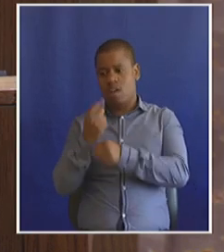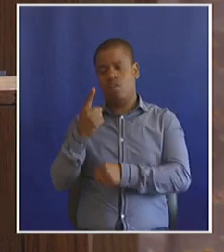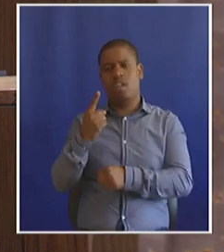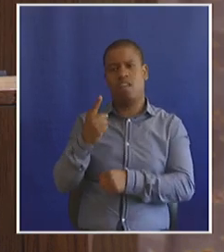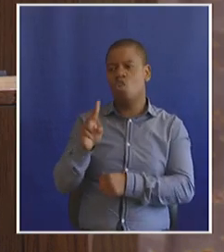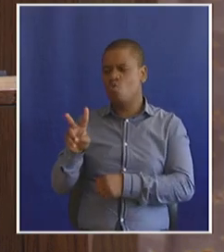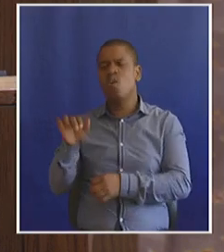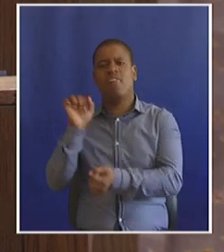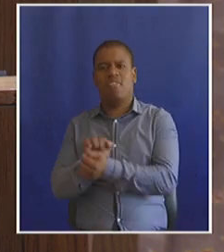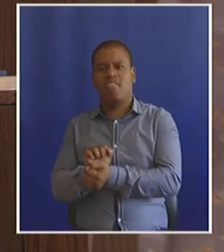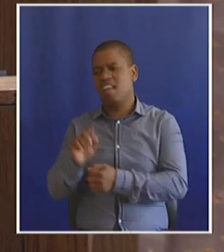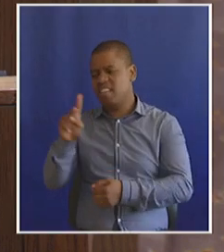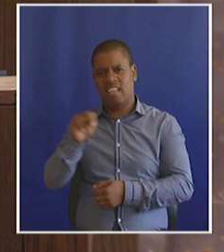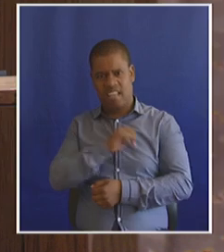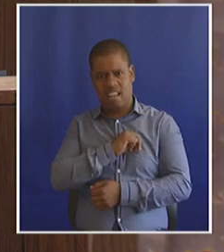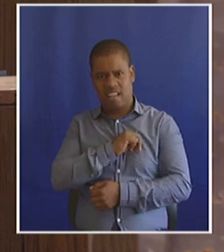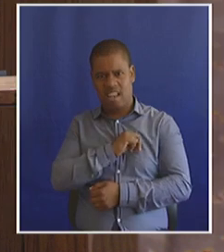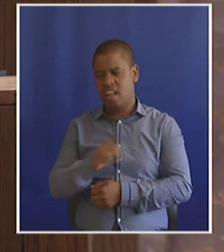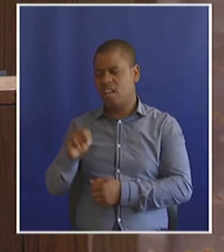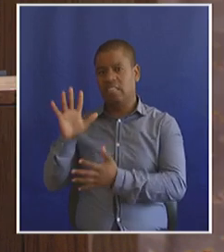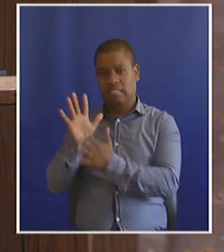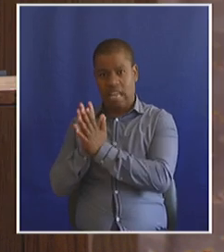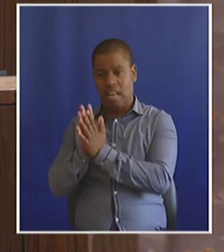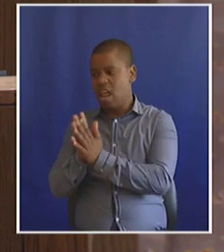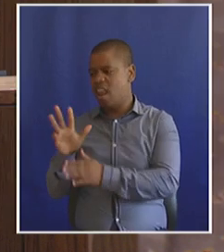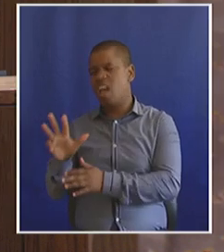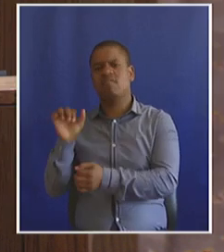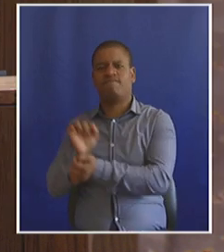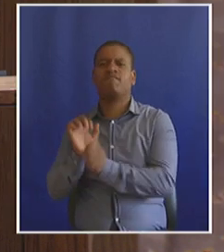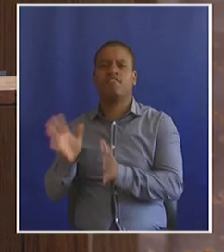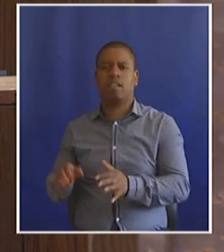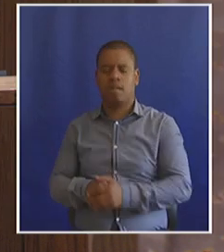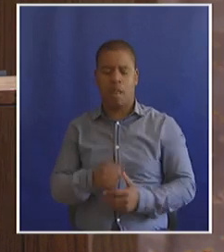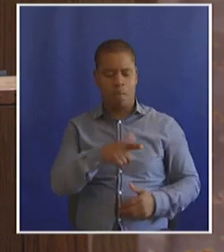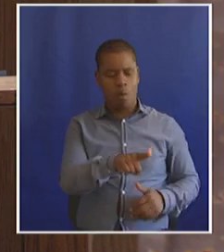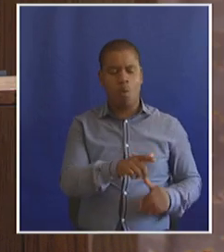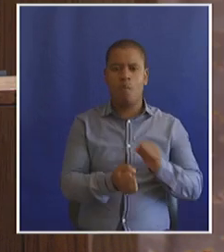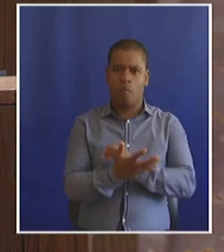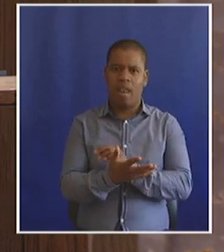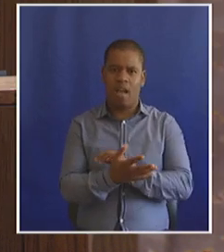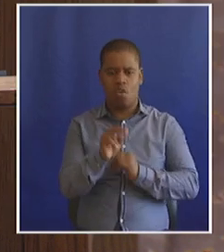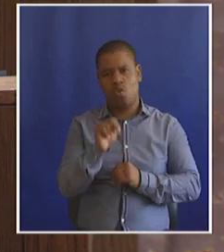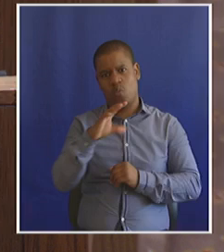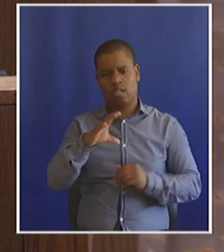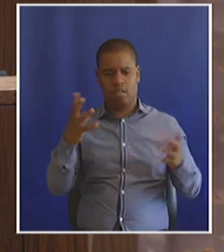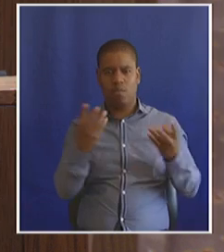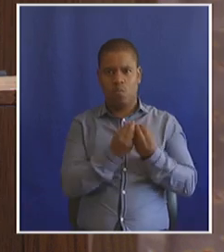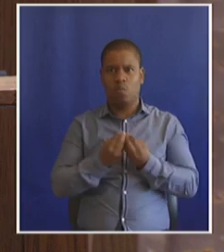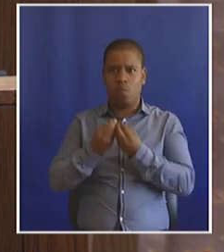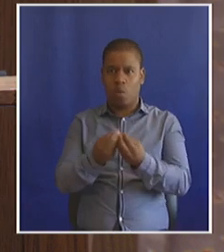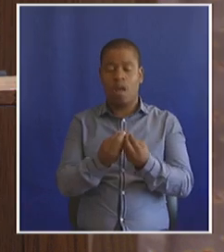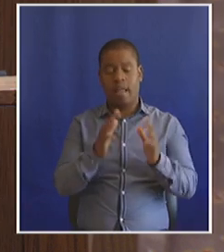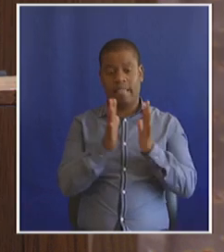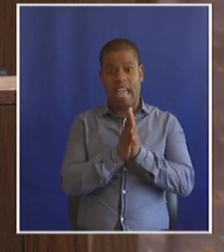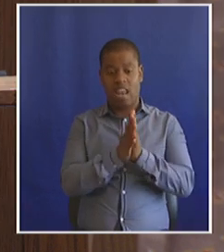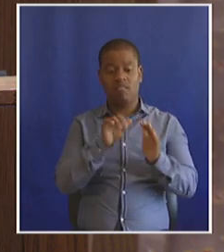rearrested. KwaZulu-Natal, 10 escapes, 9 rearrested. Limpopo, Mpumalanga and Northwest, 10 escapes